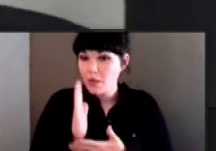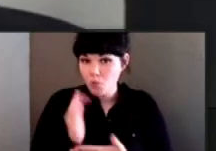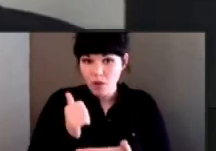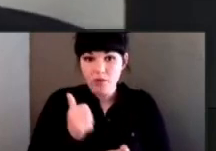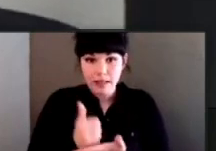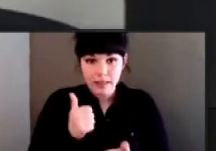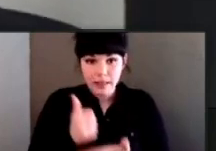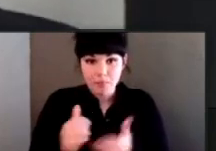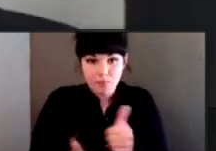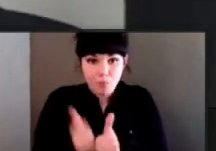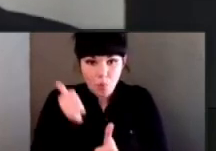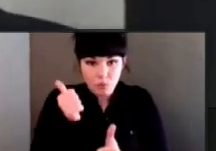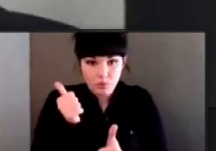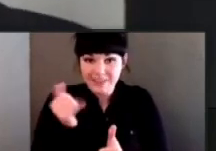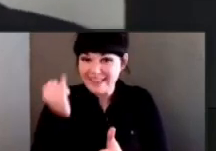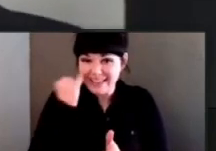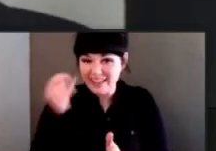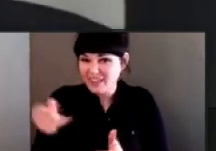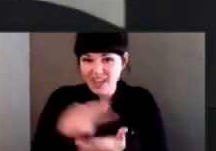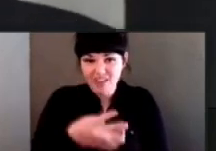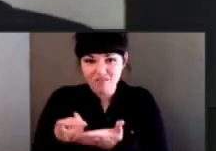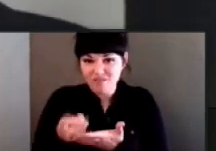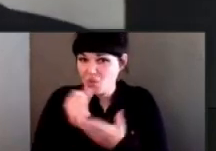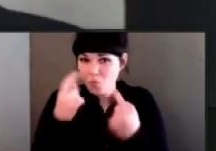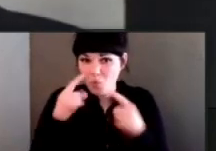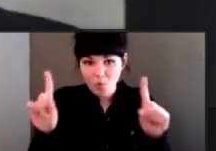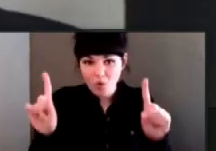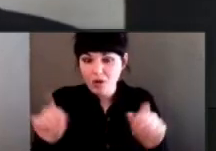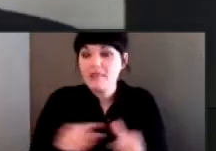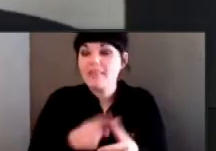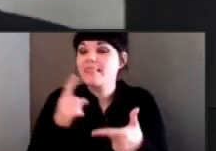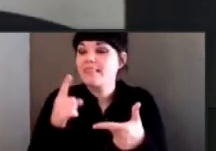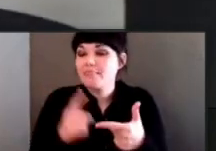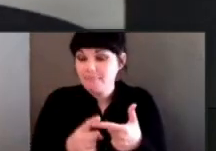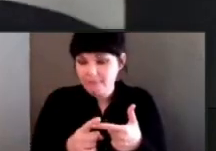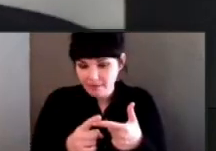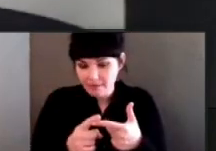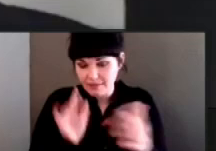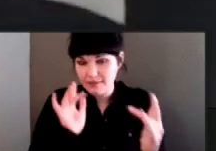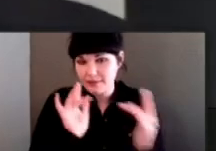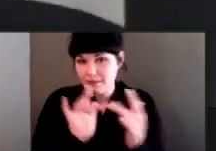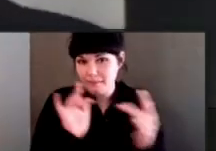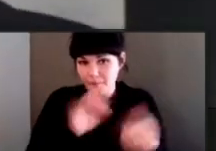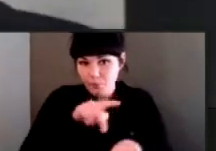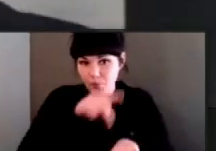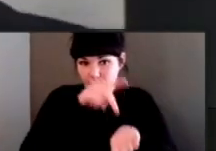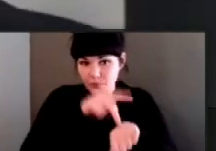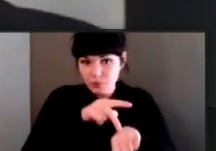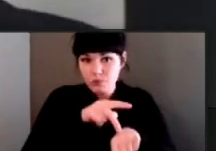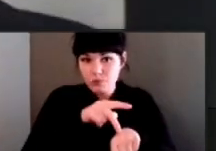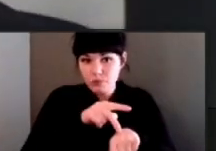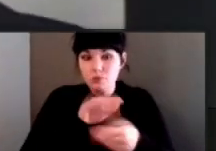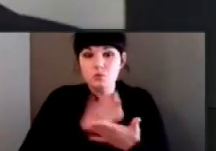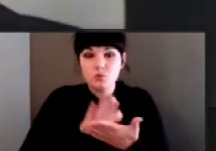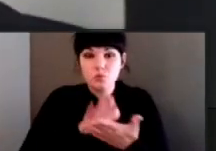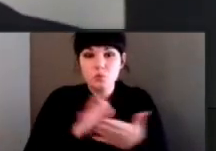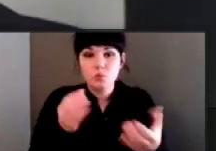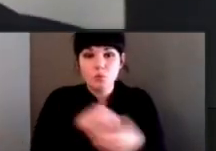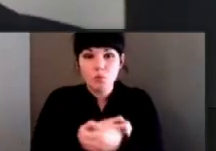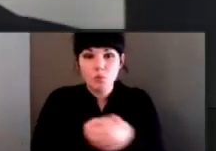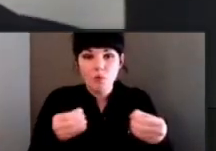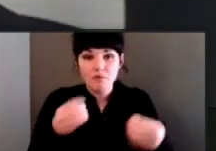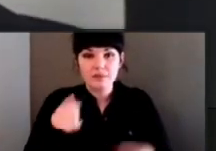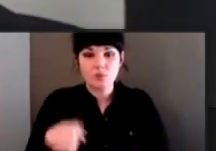it's actually connecting with the school, the principal, the school office. For us, we do have, similar to the